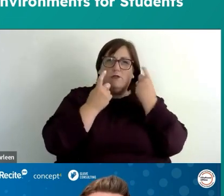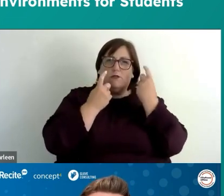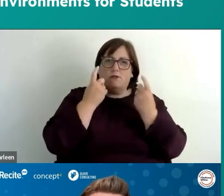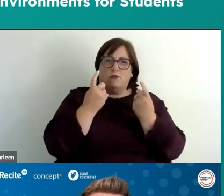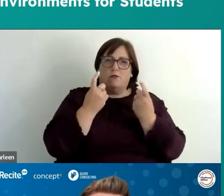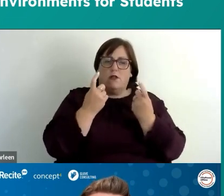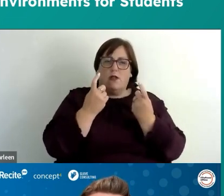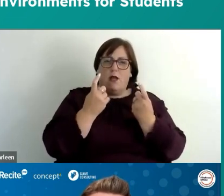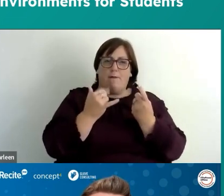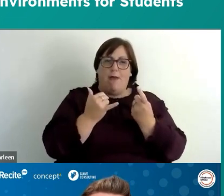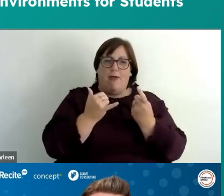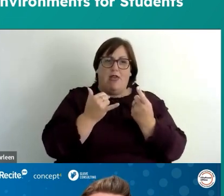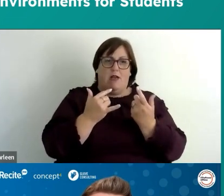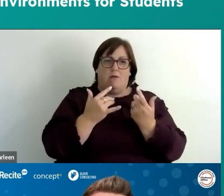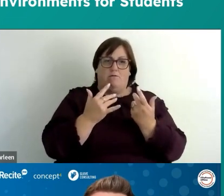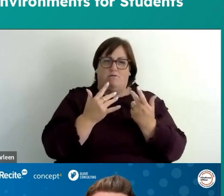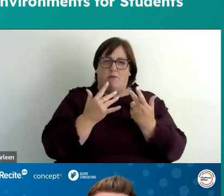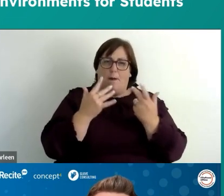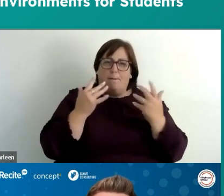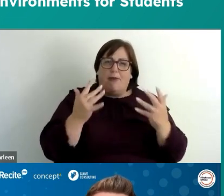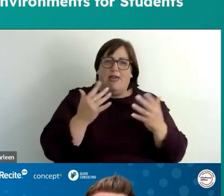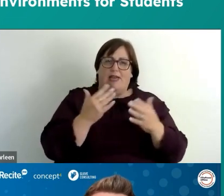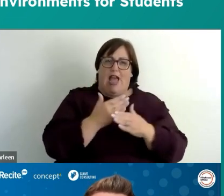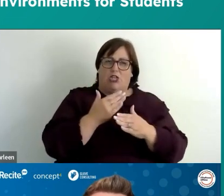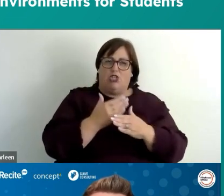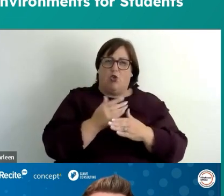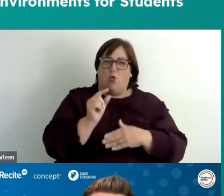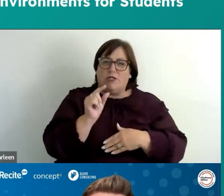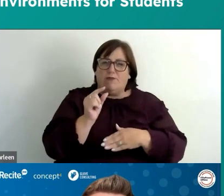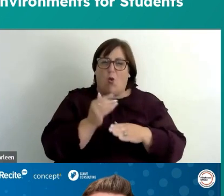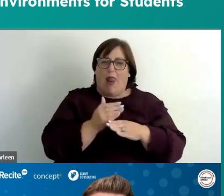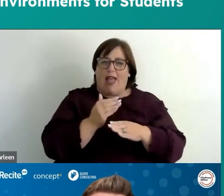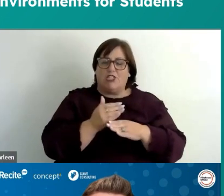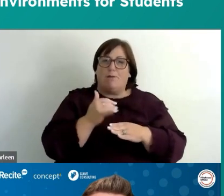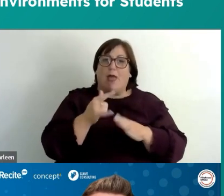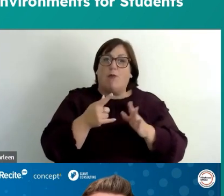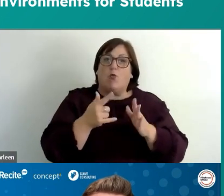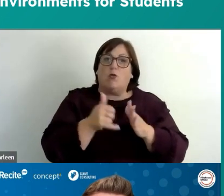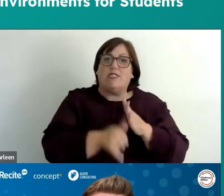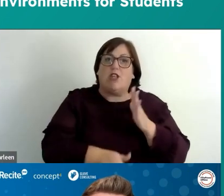large as you think. Alex, should we start with you first?